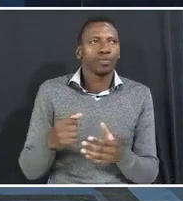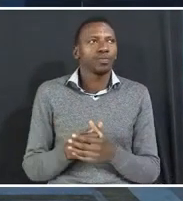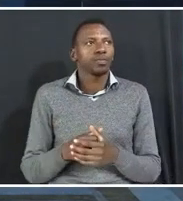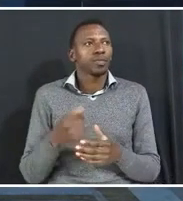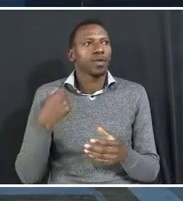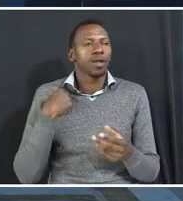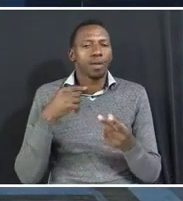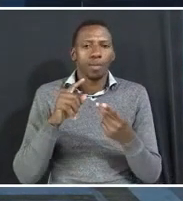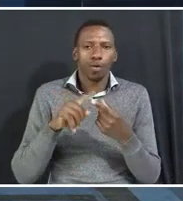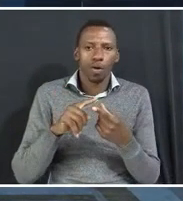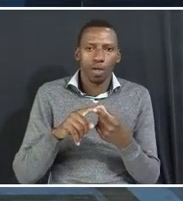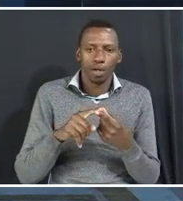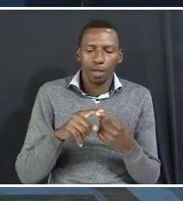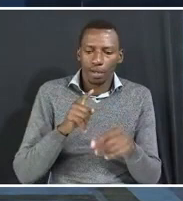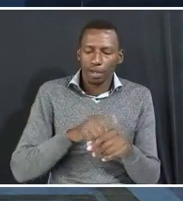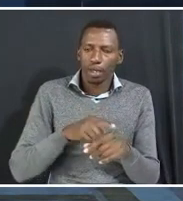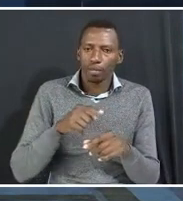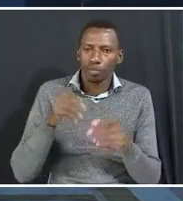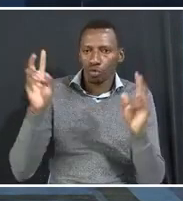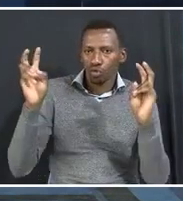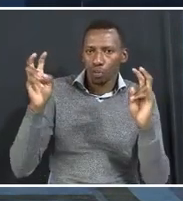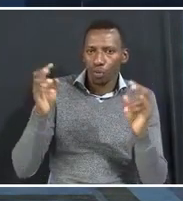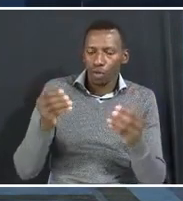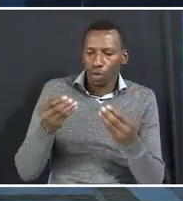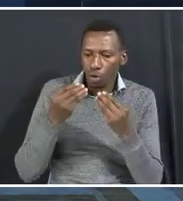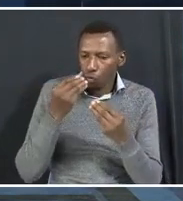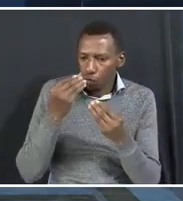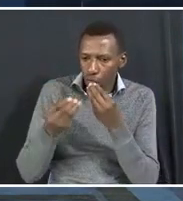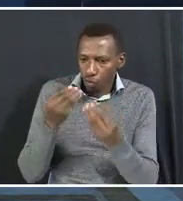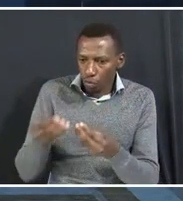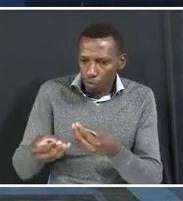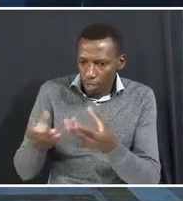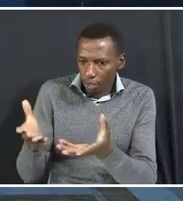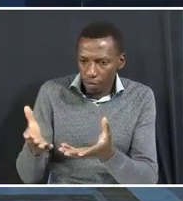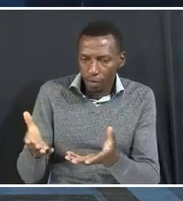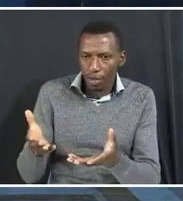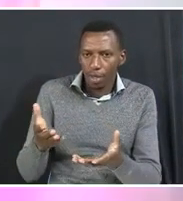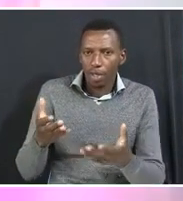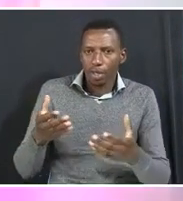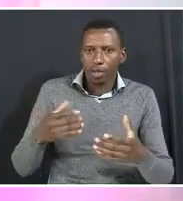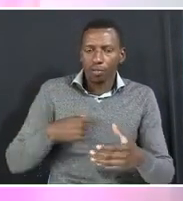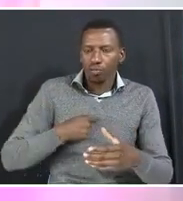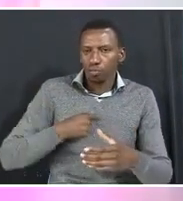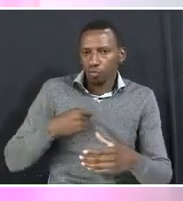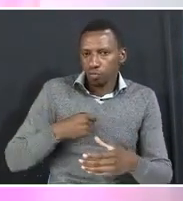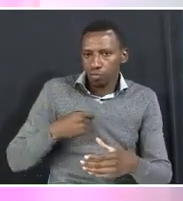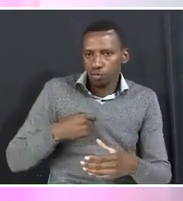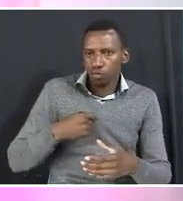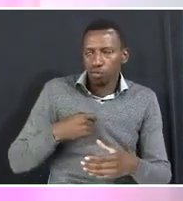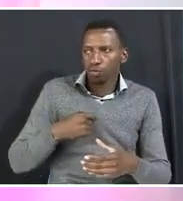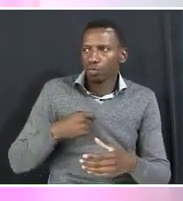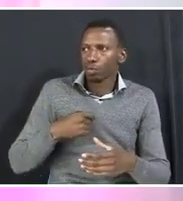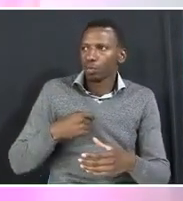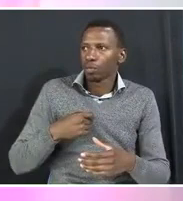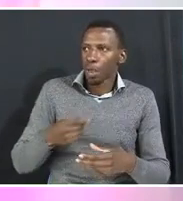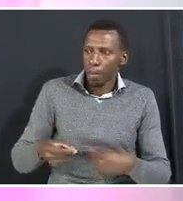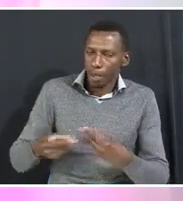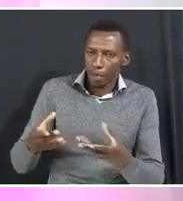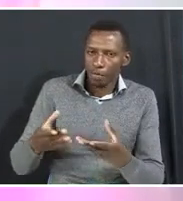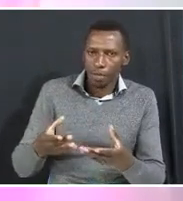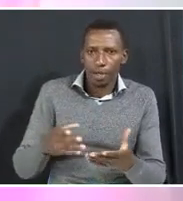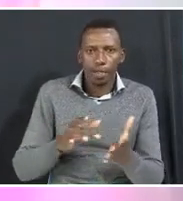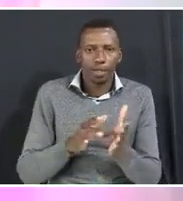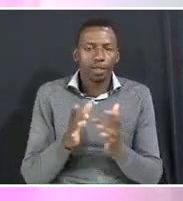about feeding, hungry and clothing, Jesus seems to tell me that I need to identify the needs in